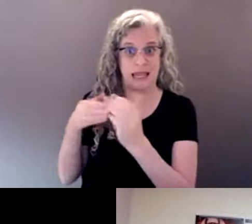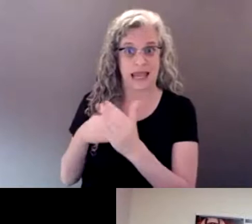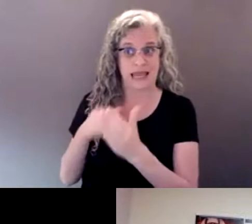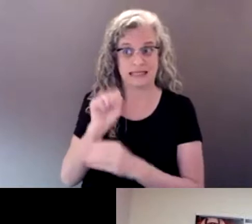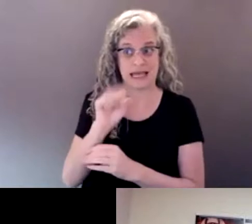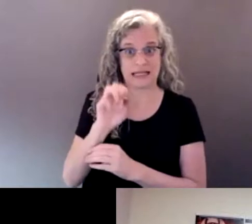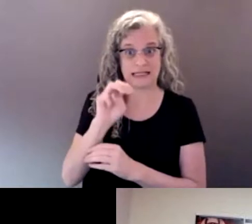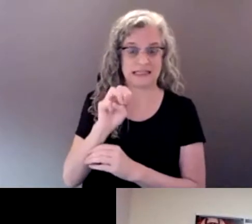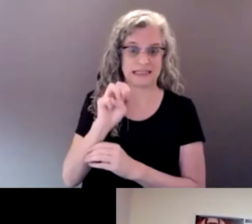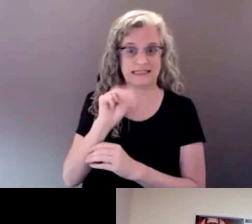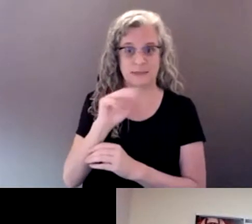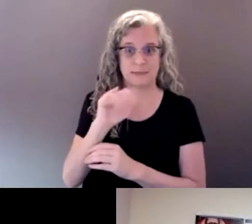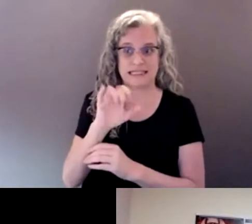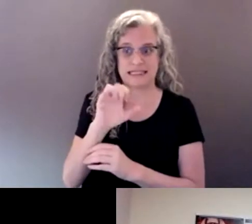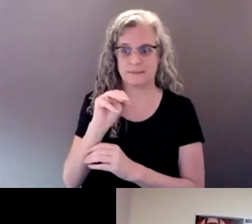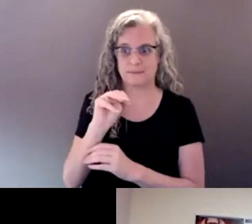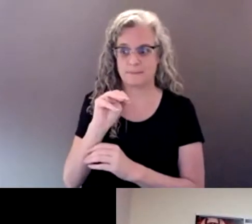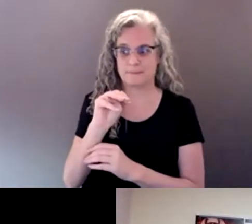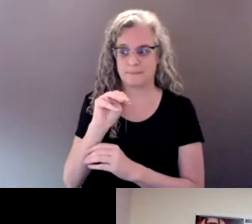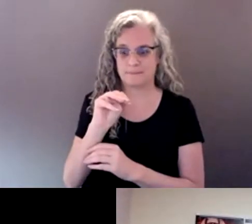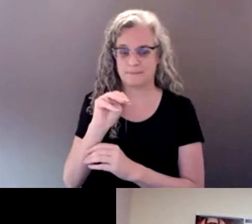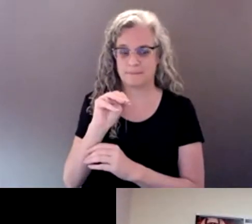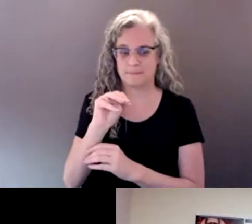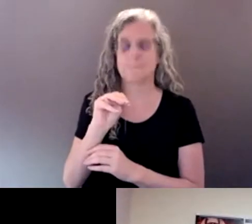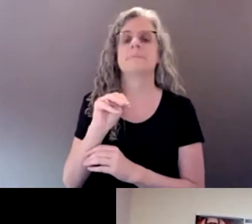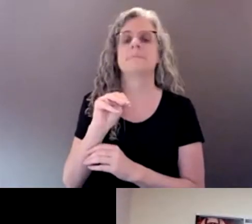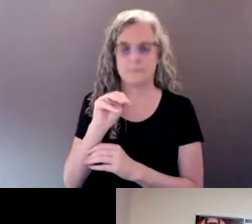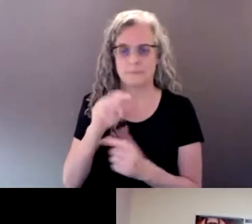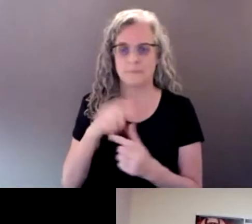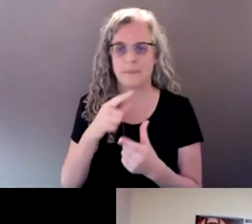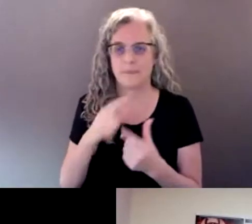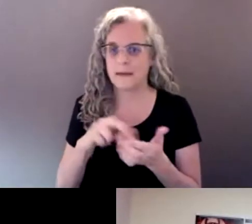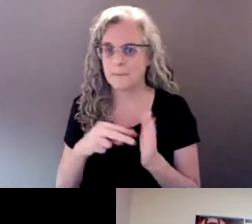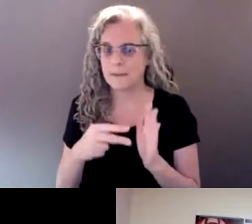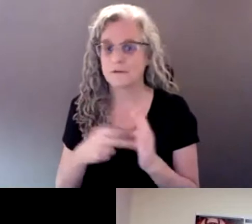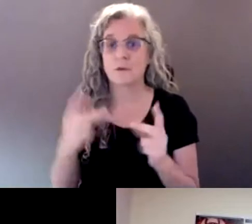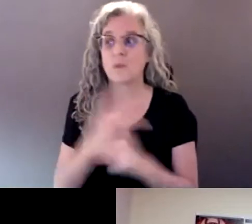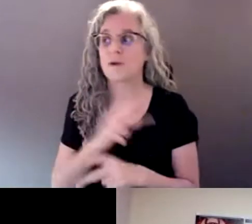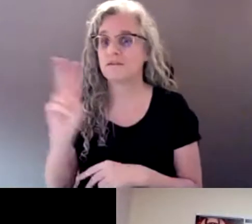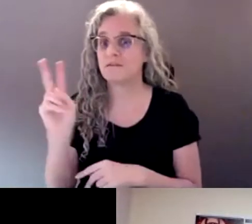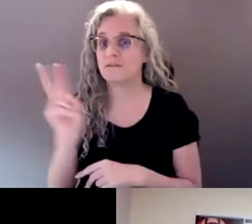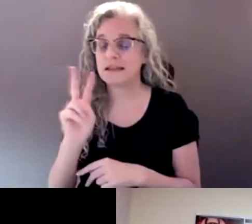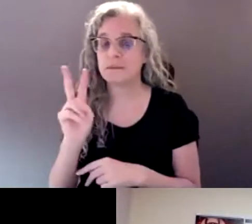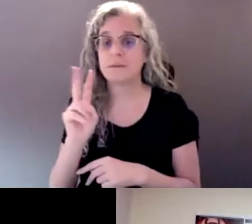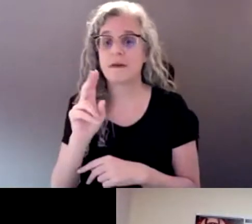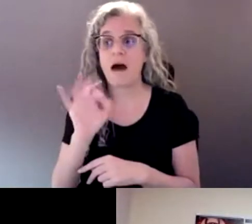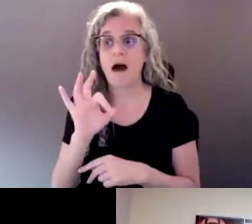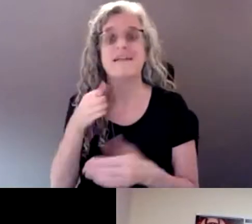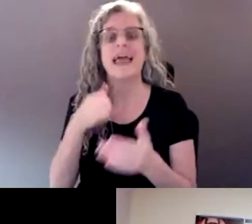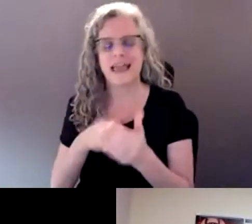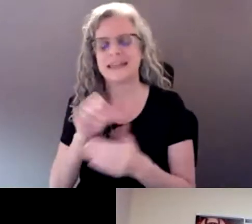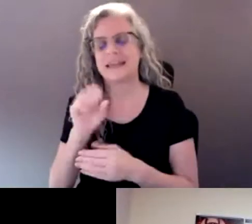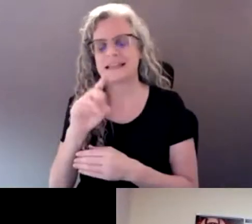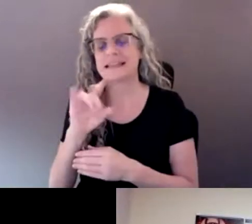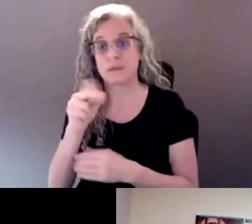to endorse, take that position, then the greatest victims of that anti-Semitism, it could be argued, are Muslims